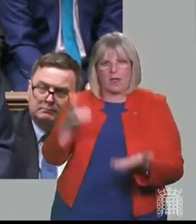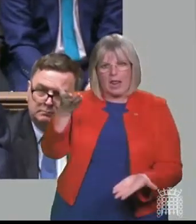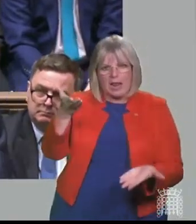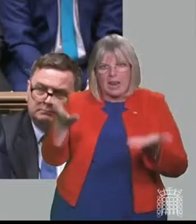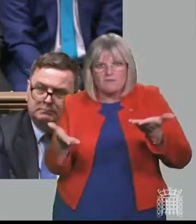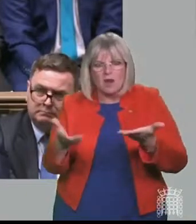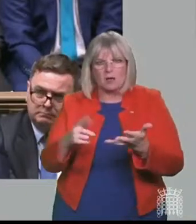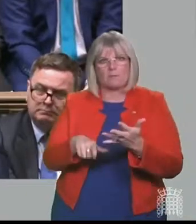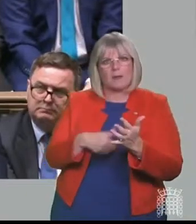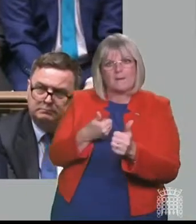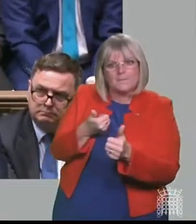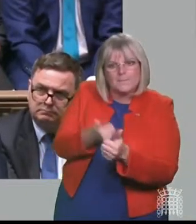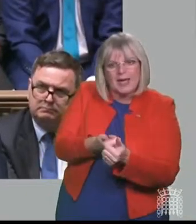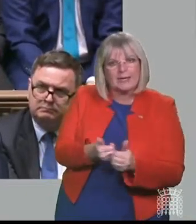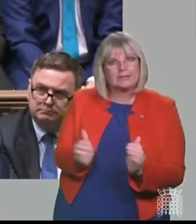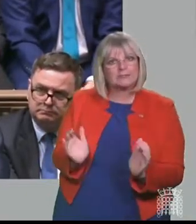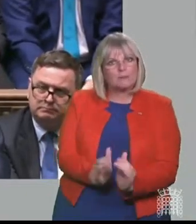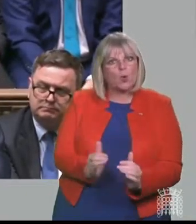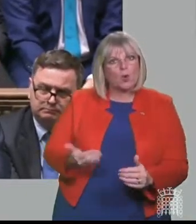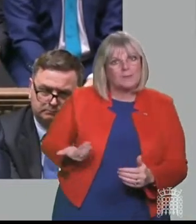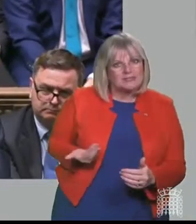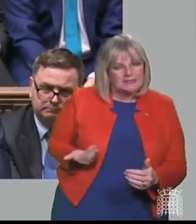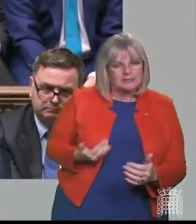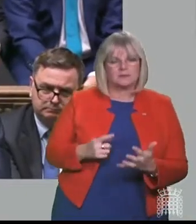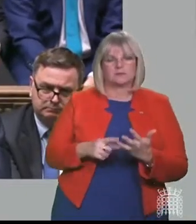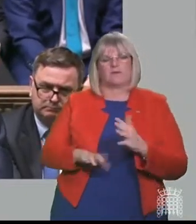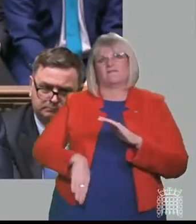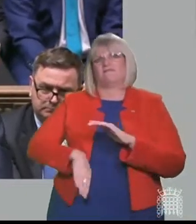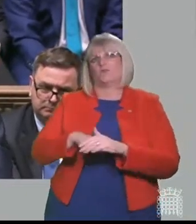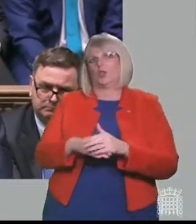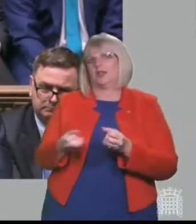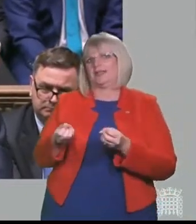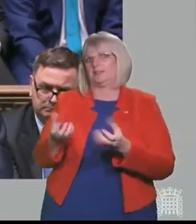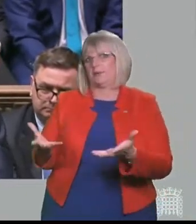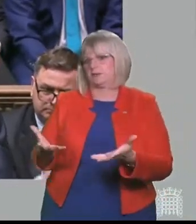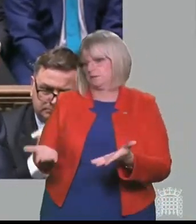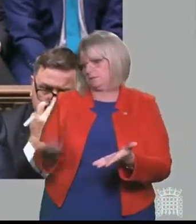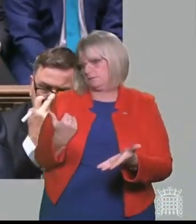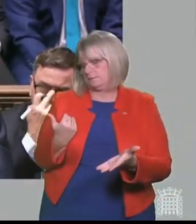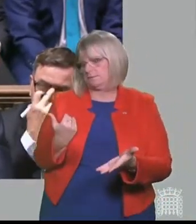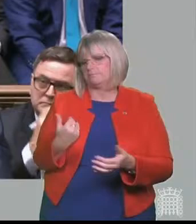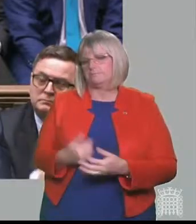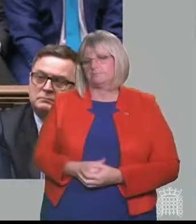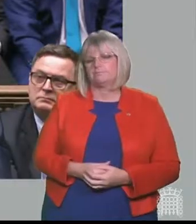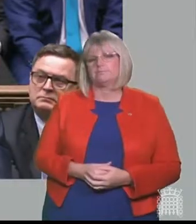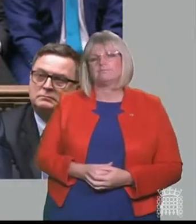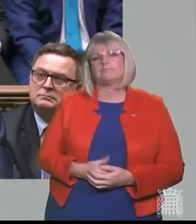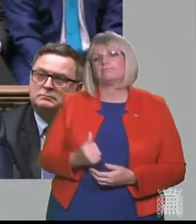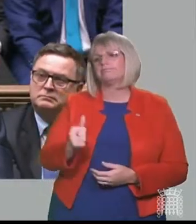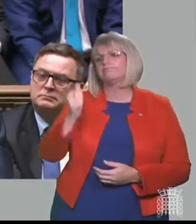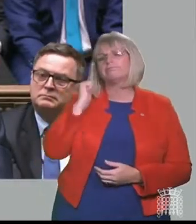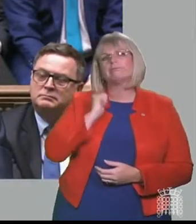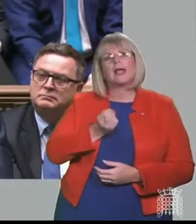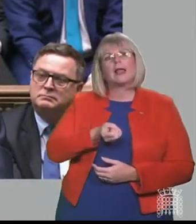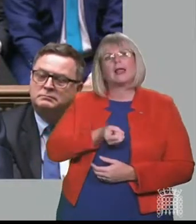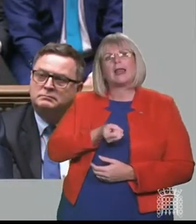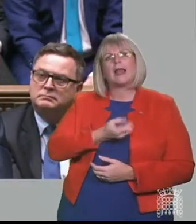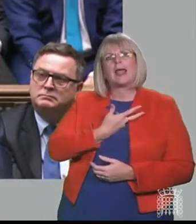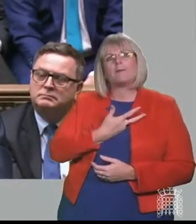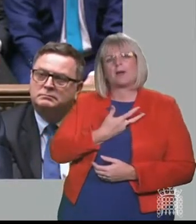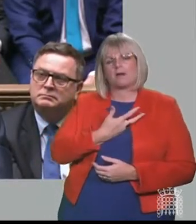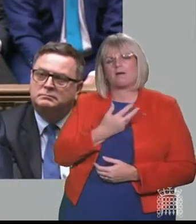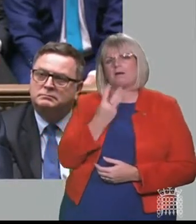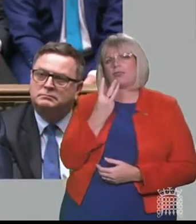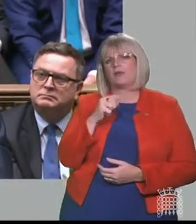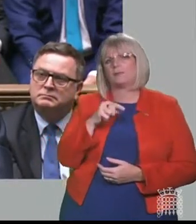backing small businesses and full expensing. Under Labour, business investment was 9.3% of GDP